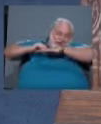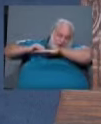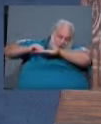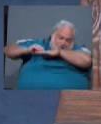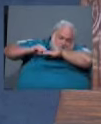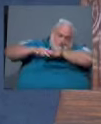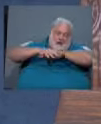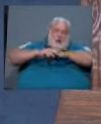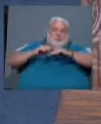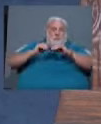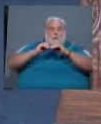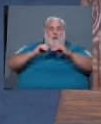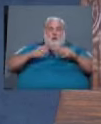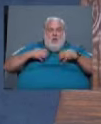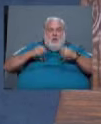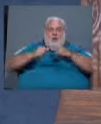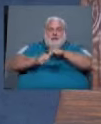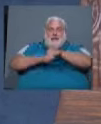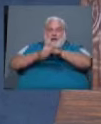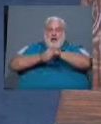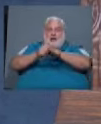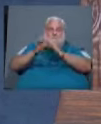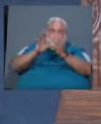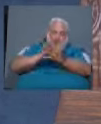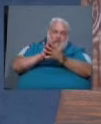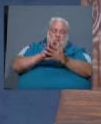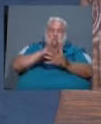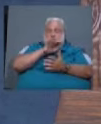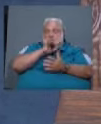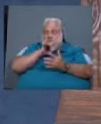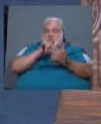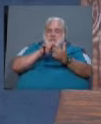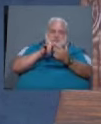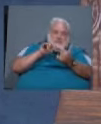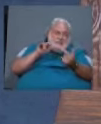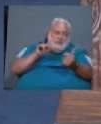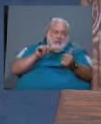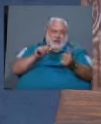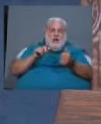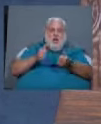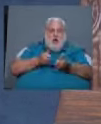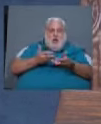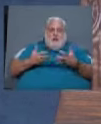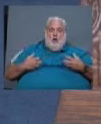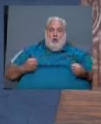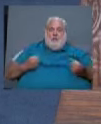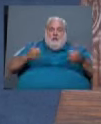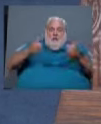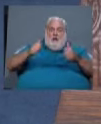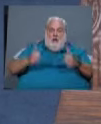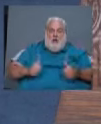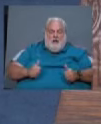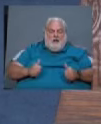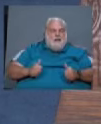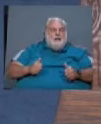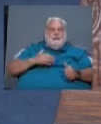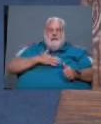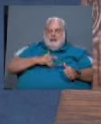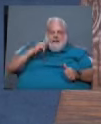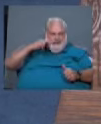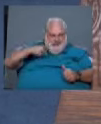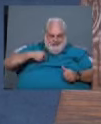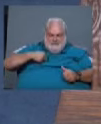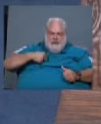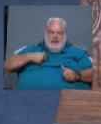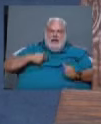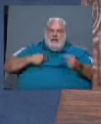more hazards to them with traffic and dust and just decrease their health. And I would just like for the board members to reconsider